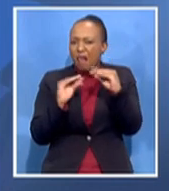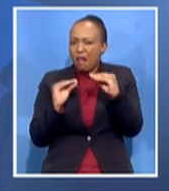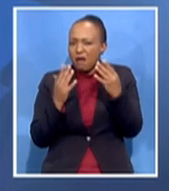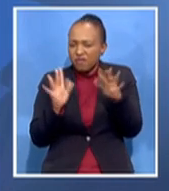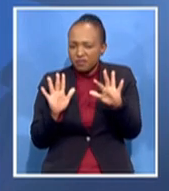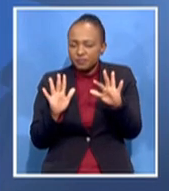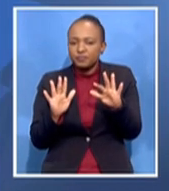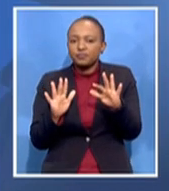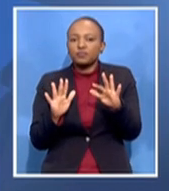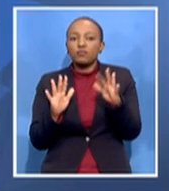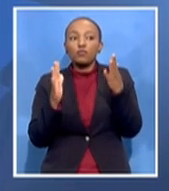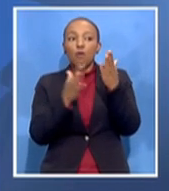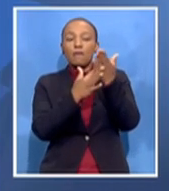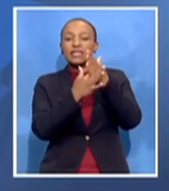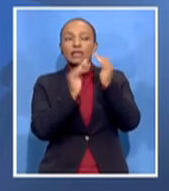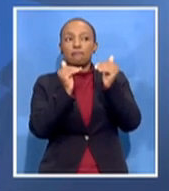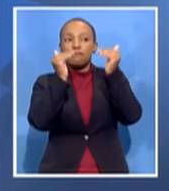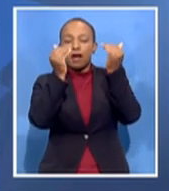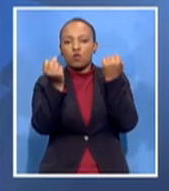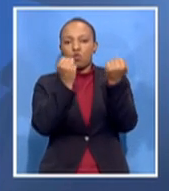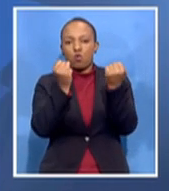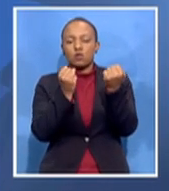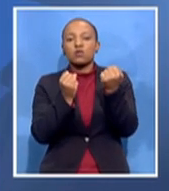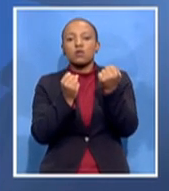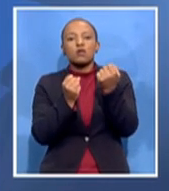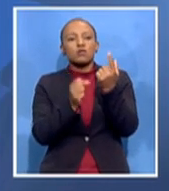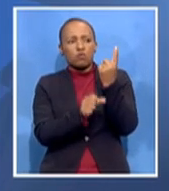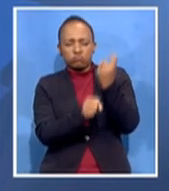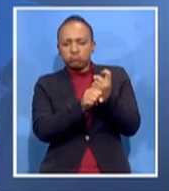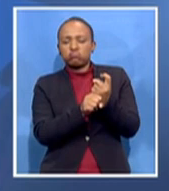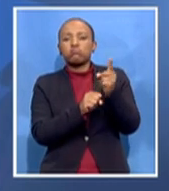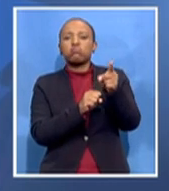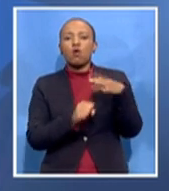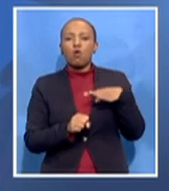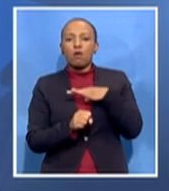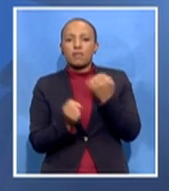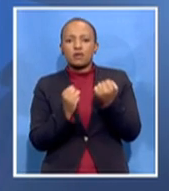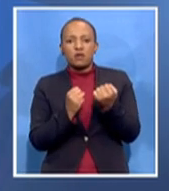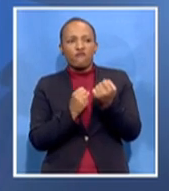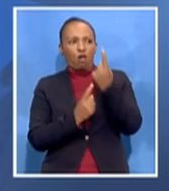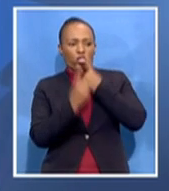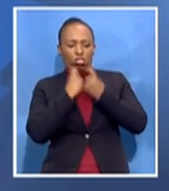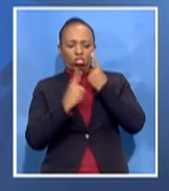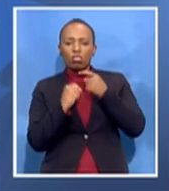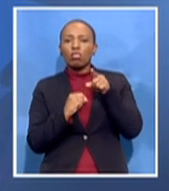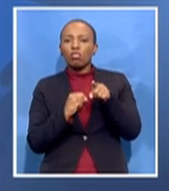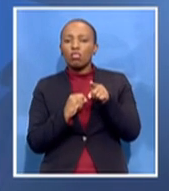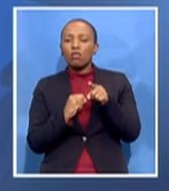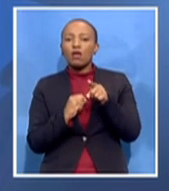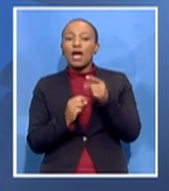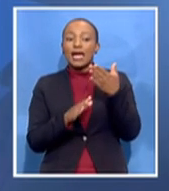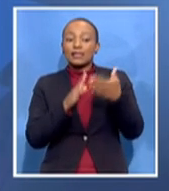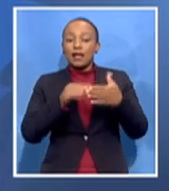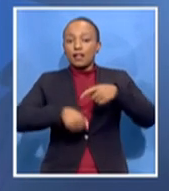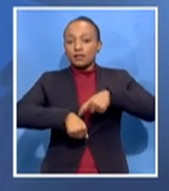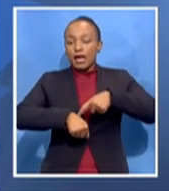restraining the commission from interrogating him until his recusal